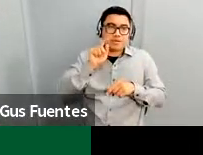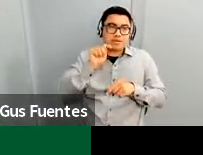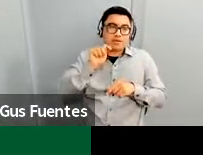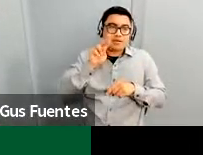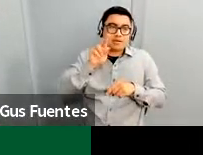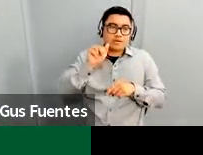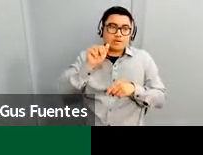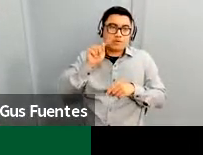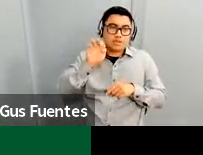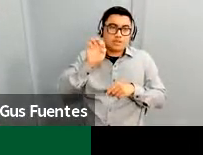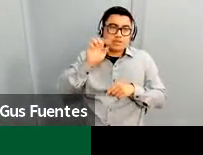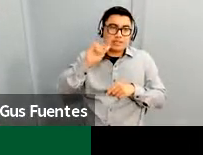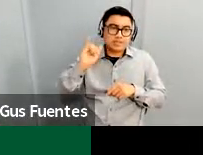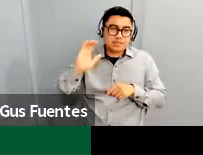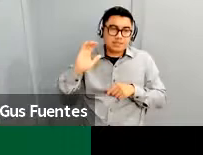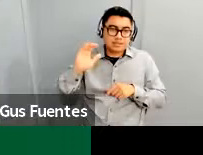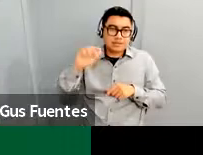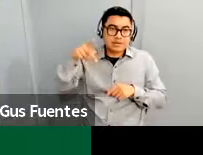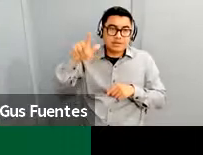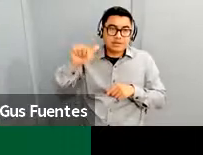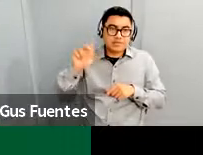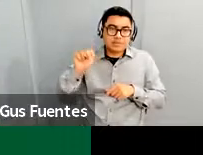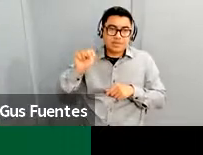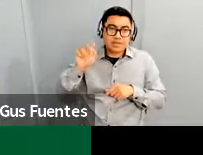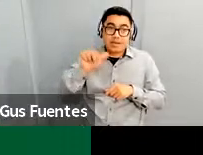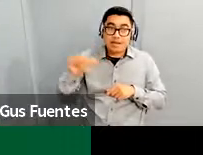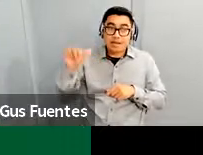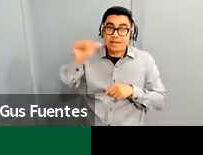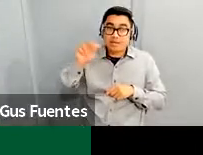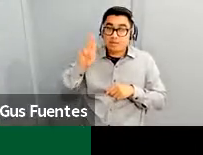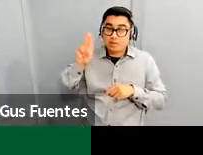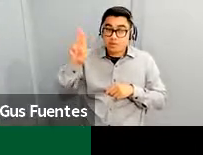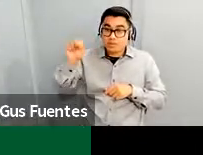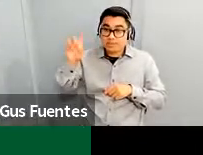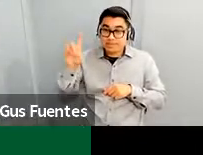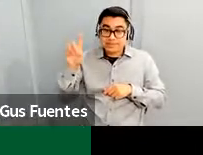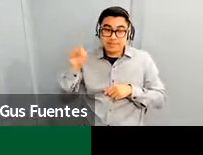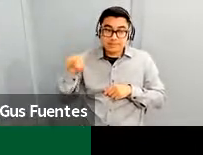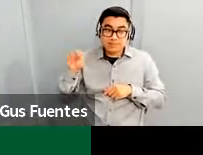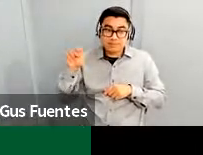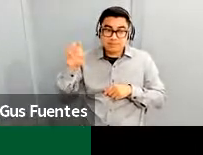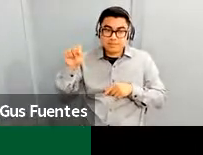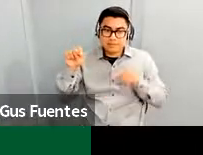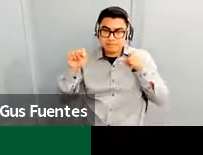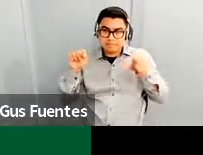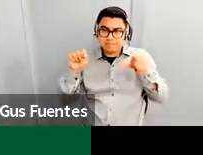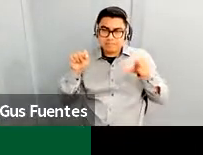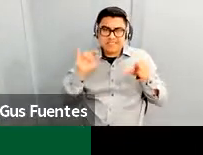strategicplan@uusd.net, after this meeting. So Doug, are there anything